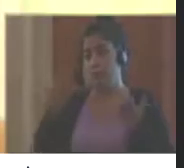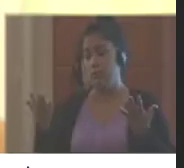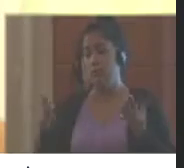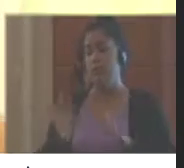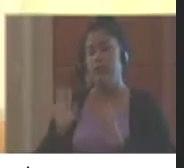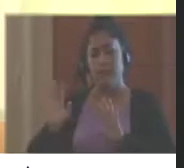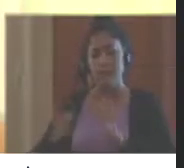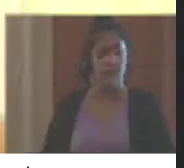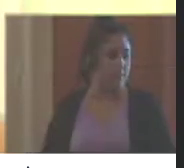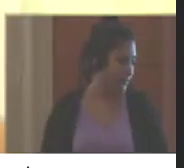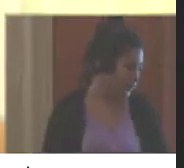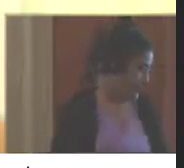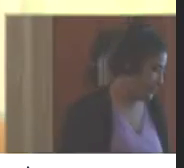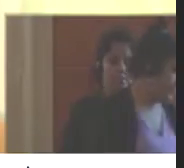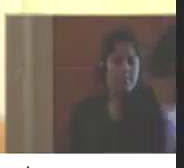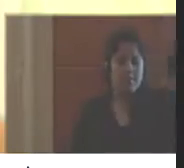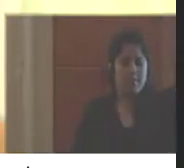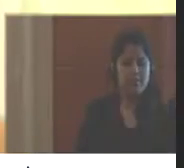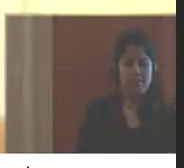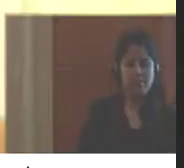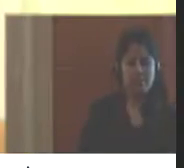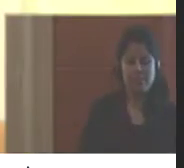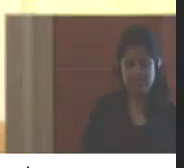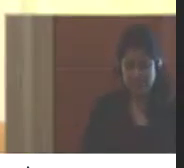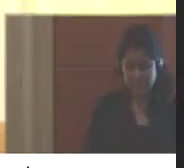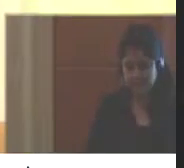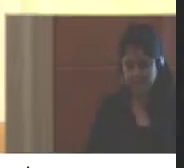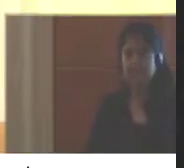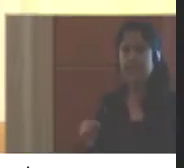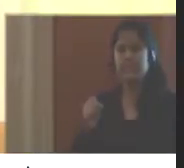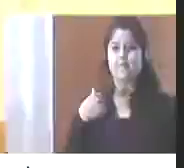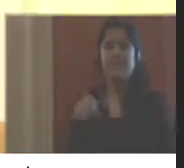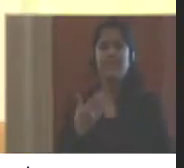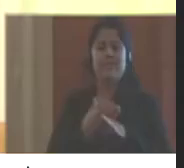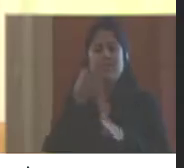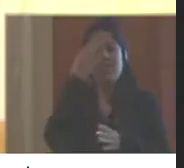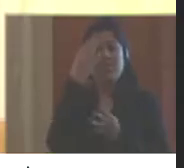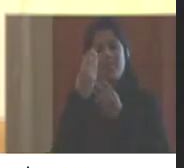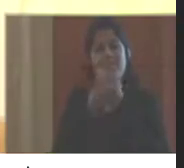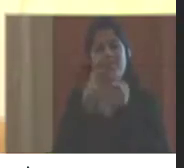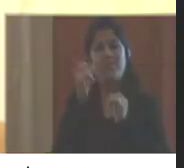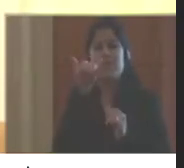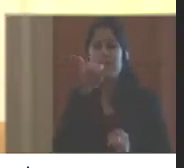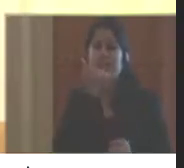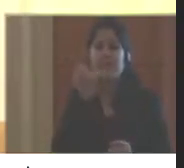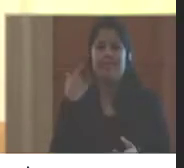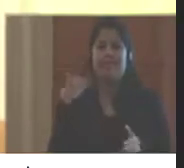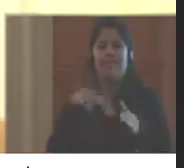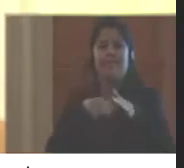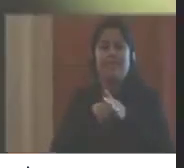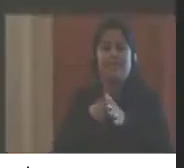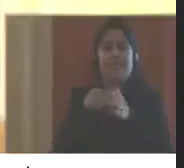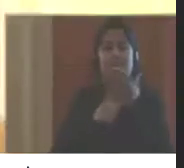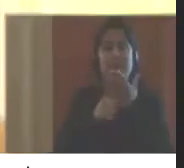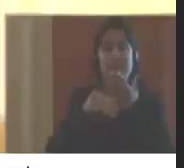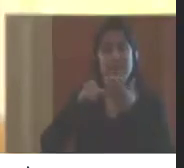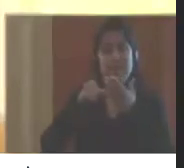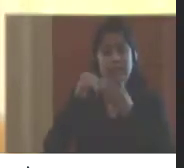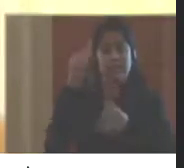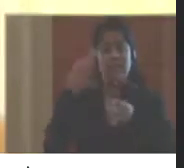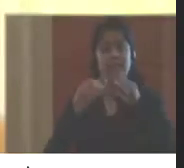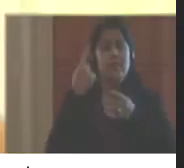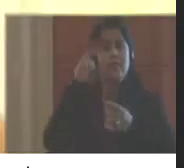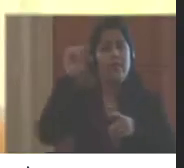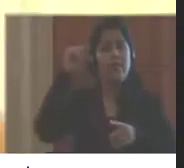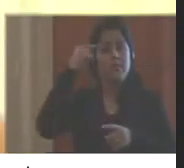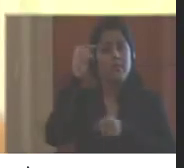institutions of the state? Yes, that is a very good question, because I forgot to include them. This was a serious error when I did not